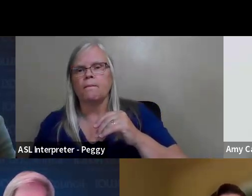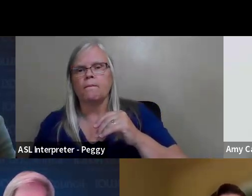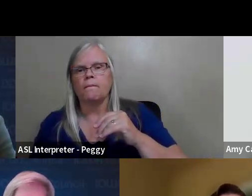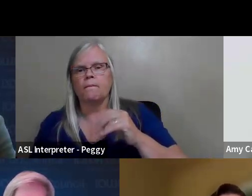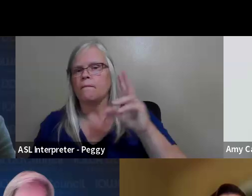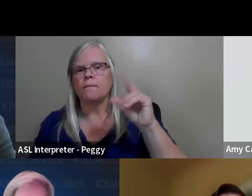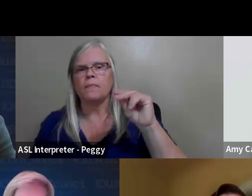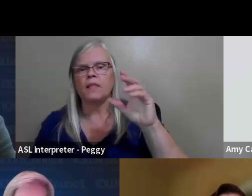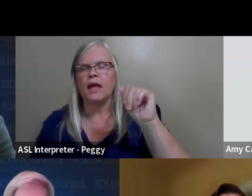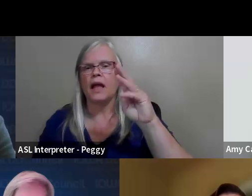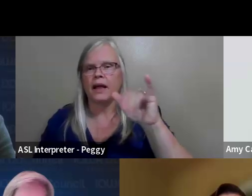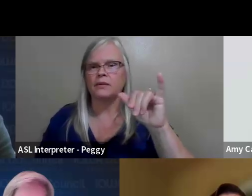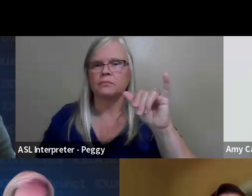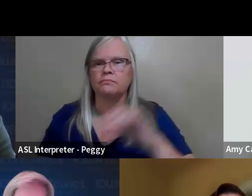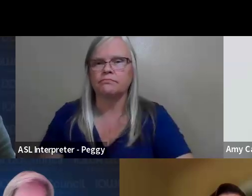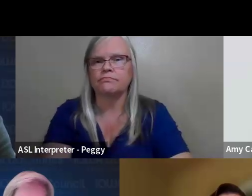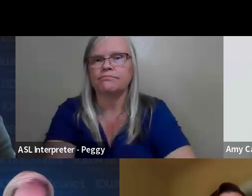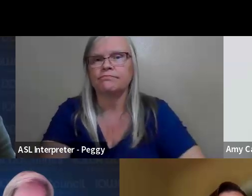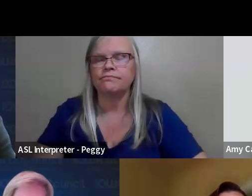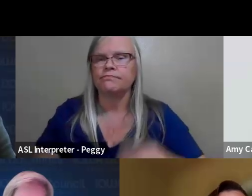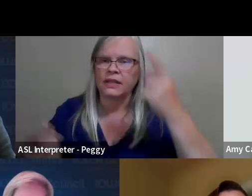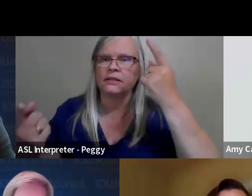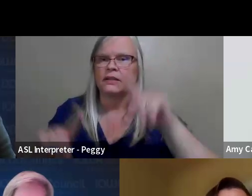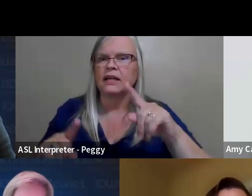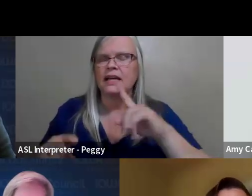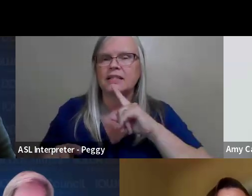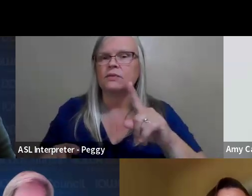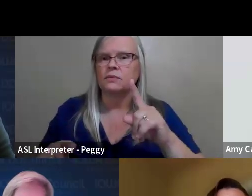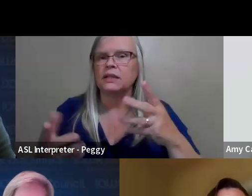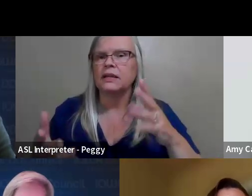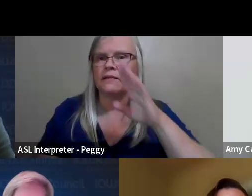no, I just agree. Yeah, it's more than frustrating.